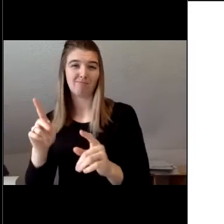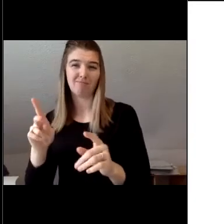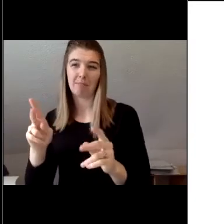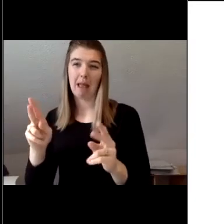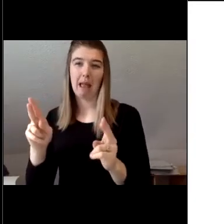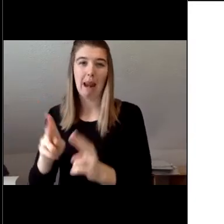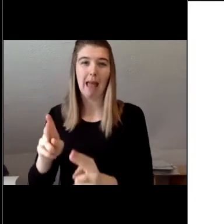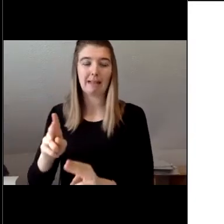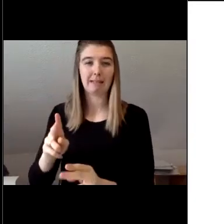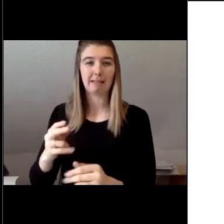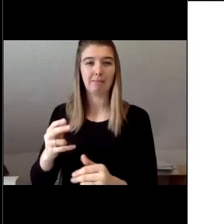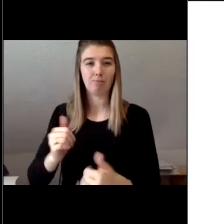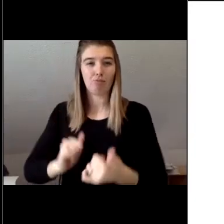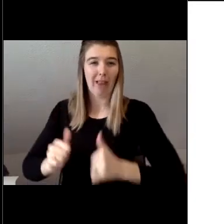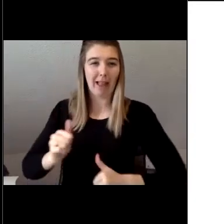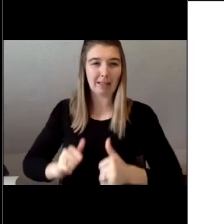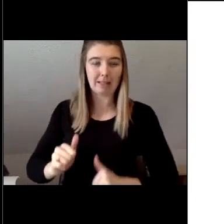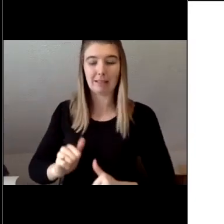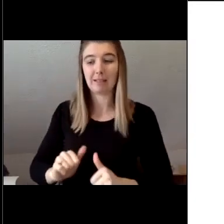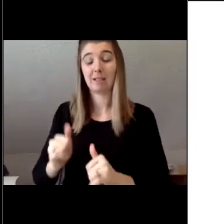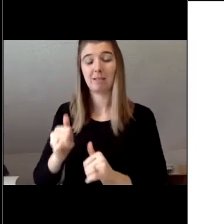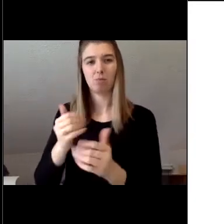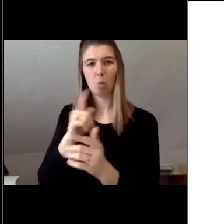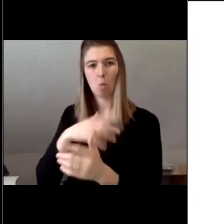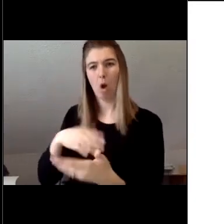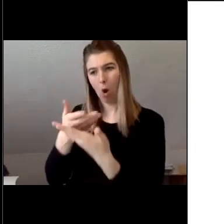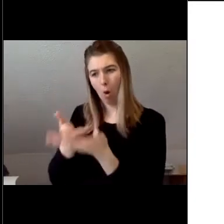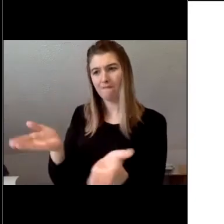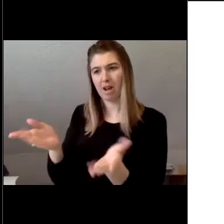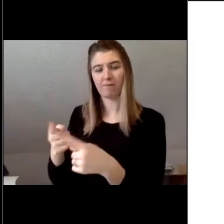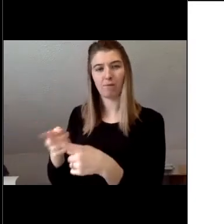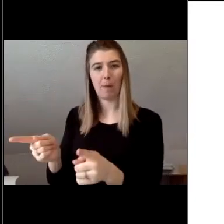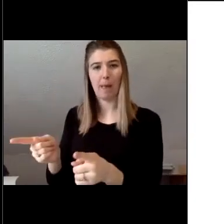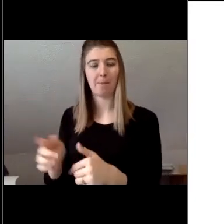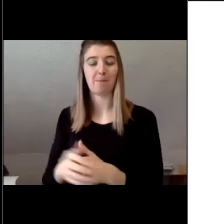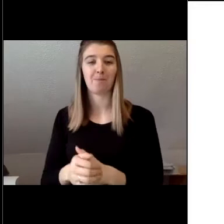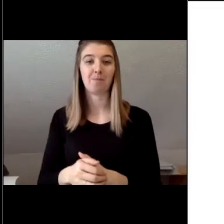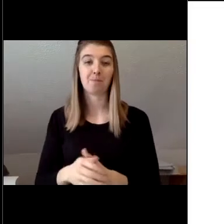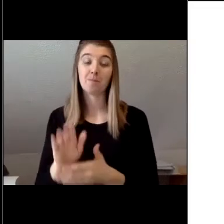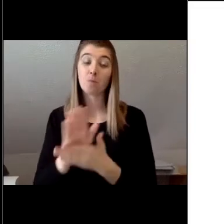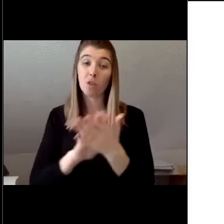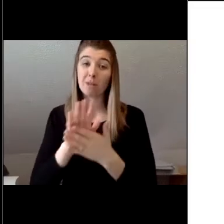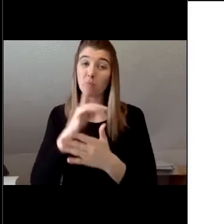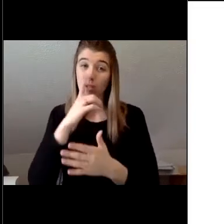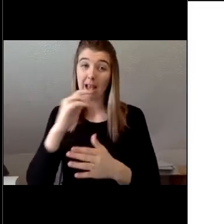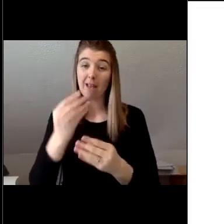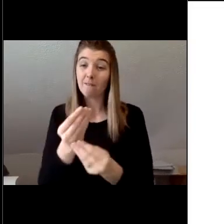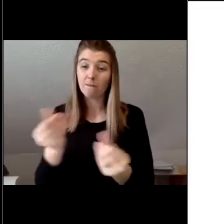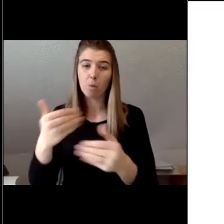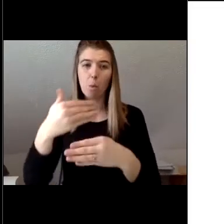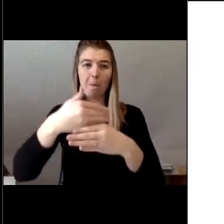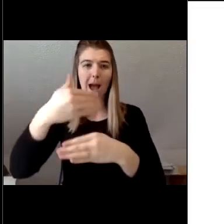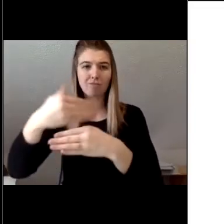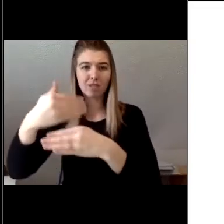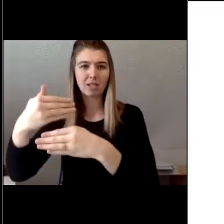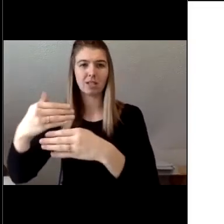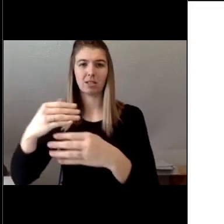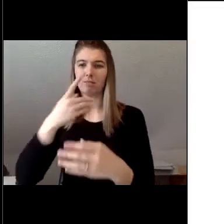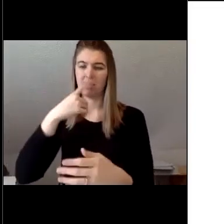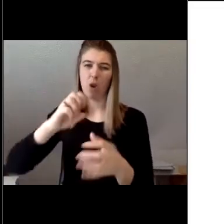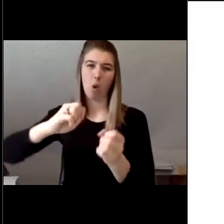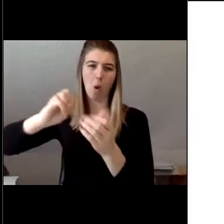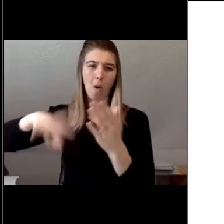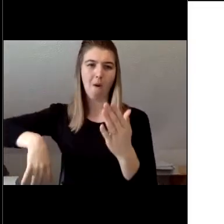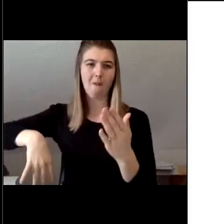science promotion programs that aim to increase communication and eliminate barriers for many young people face when entering